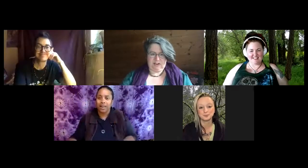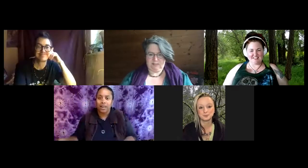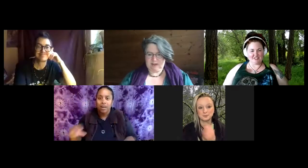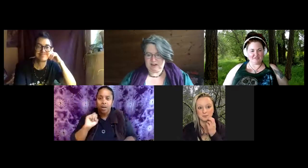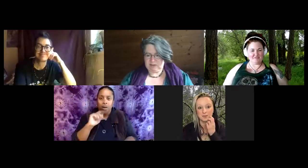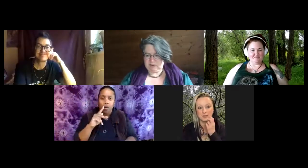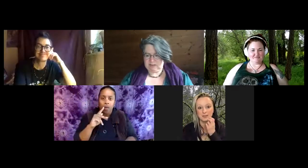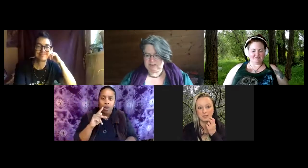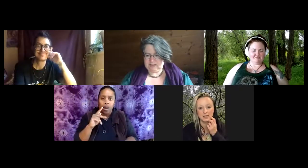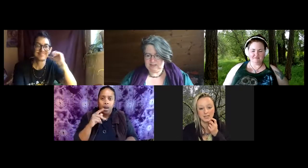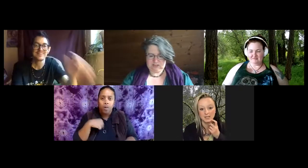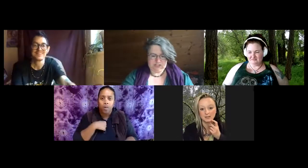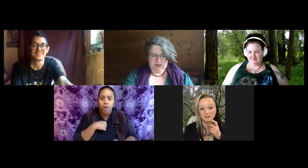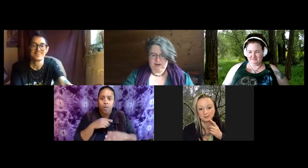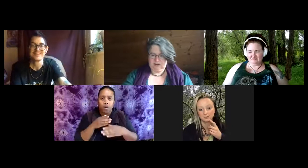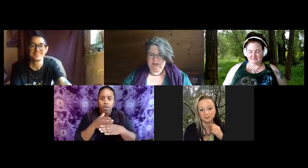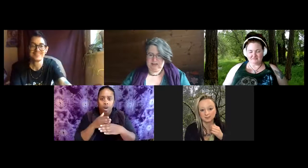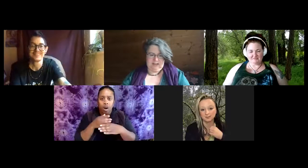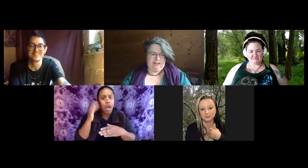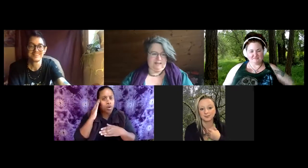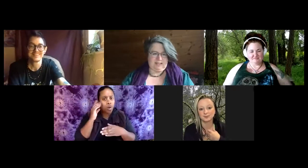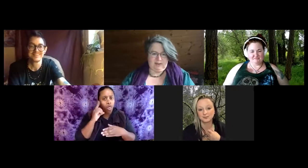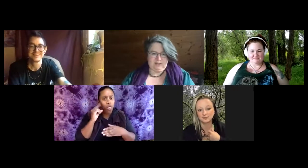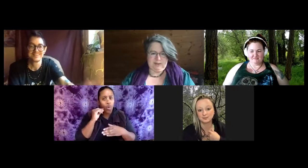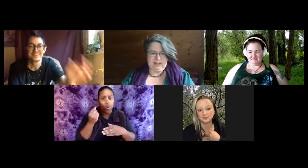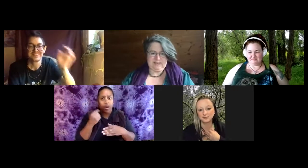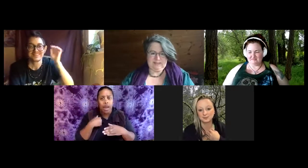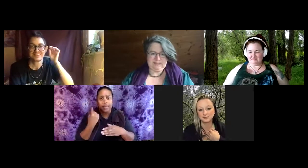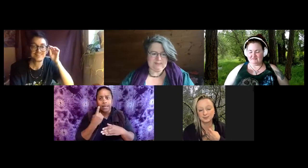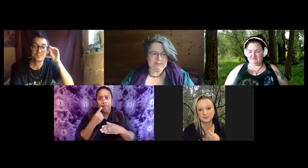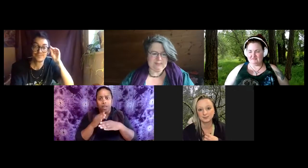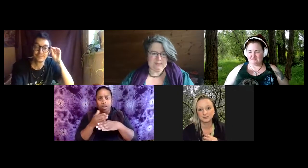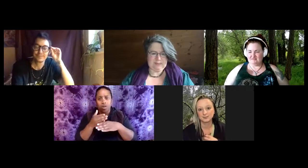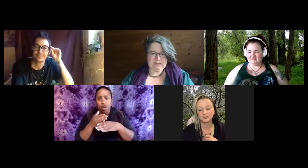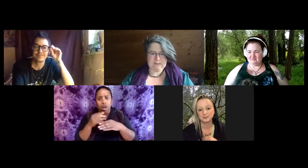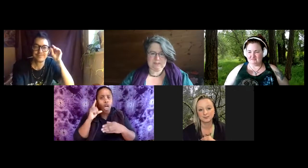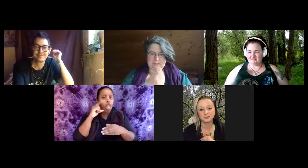middle of sharing a bit. I know Thorne's got something to share. All right, Thorne, go ahead.